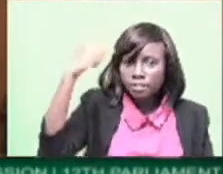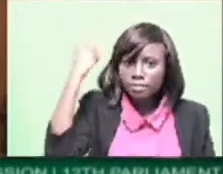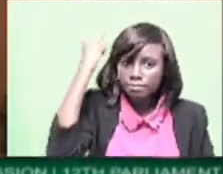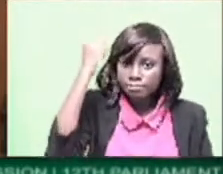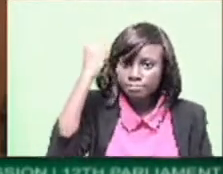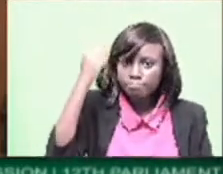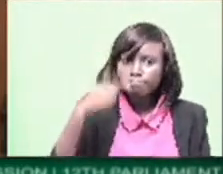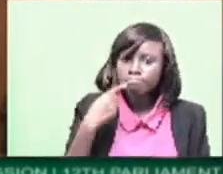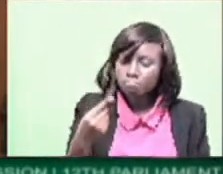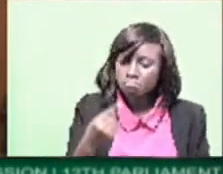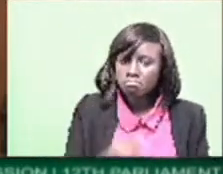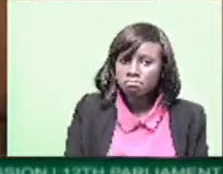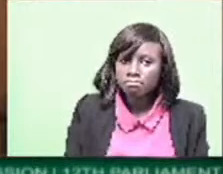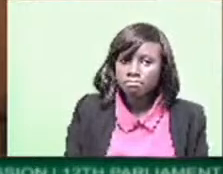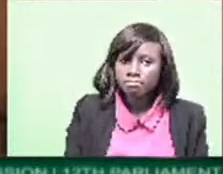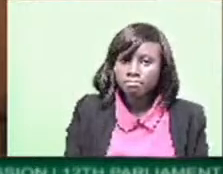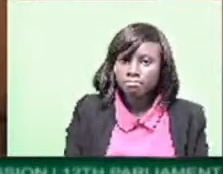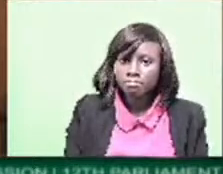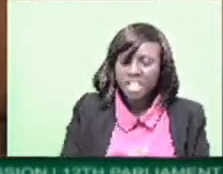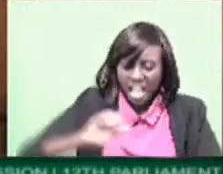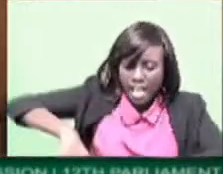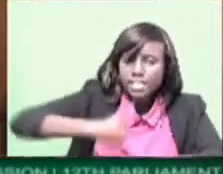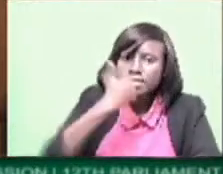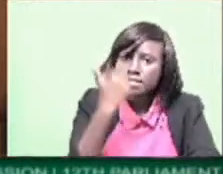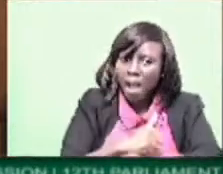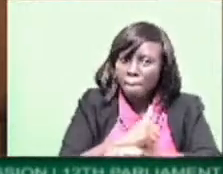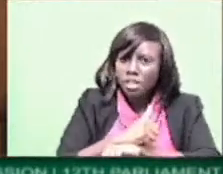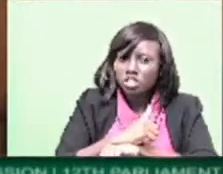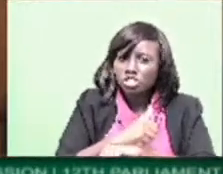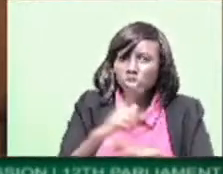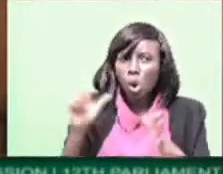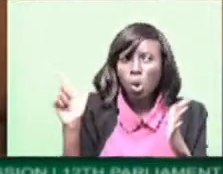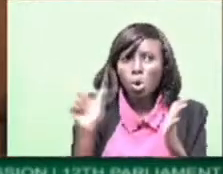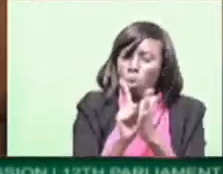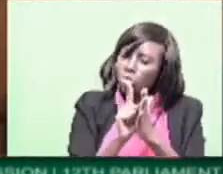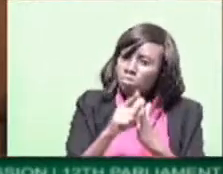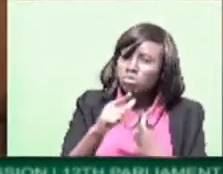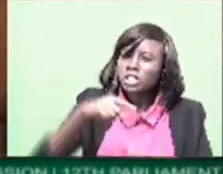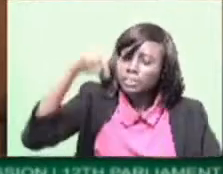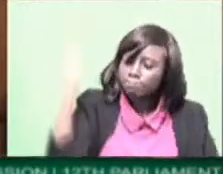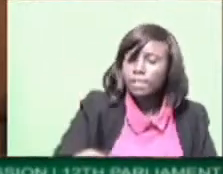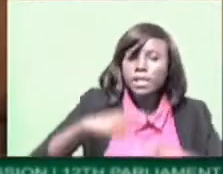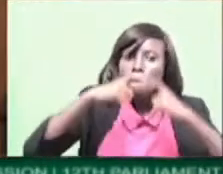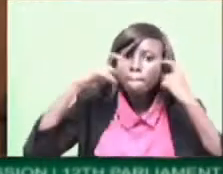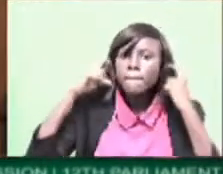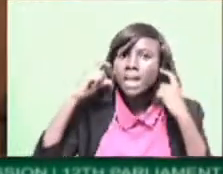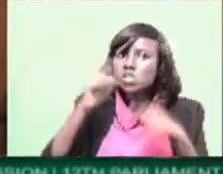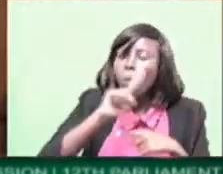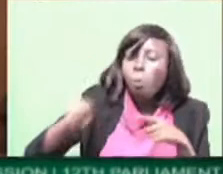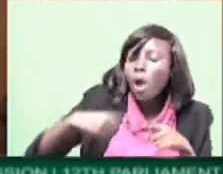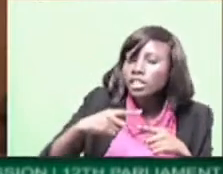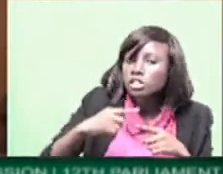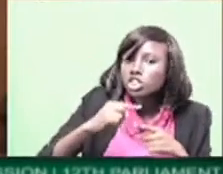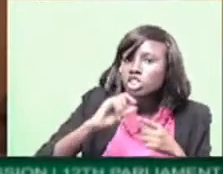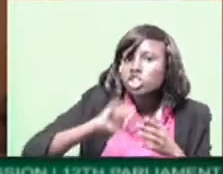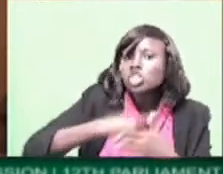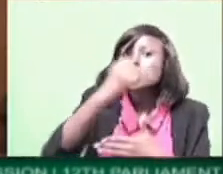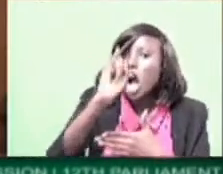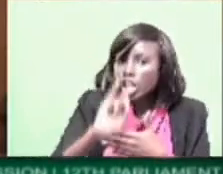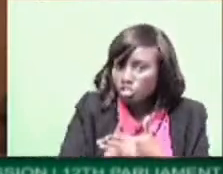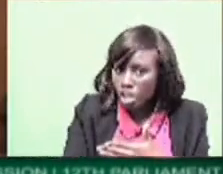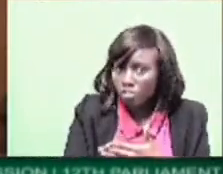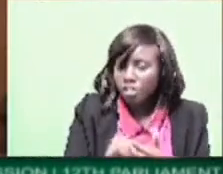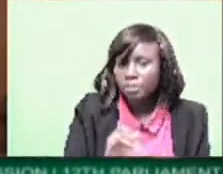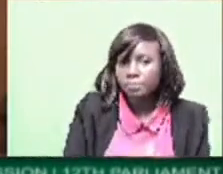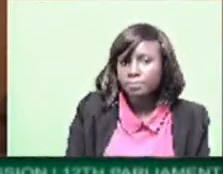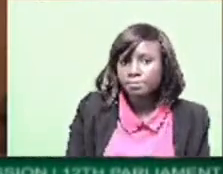introduced this mandatory mask law sometime in mid-July, and they ran into opposition from both their